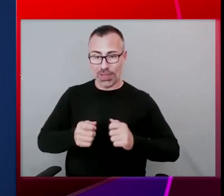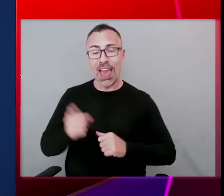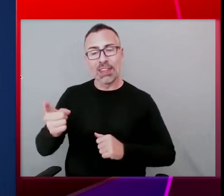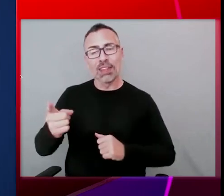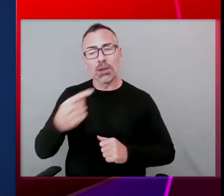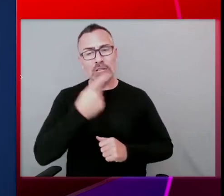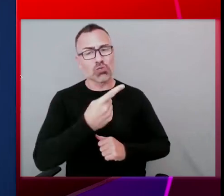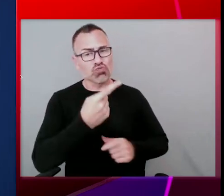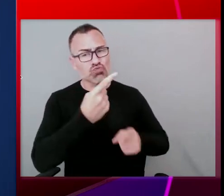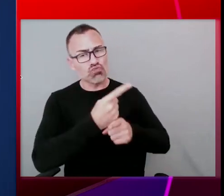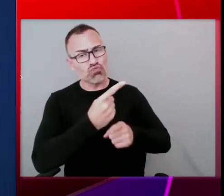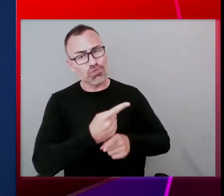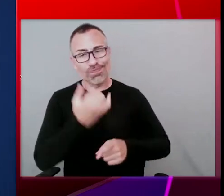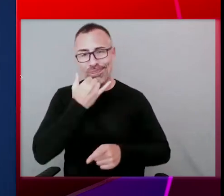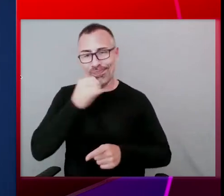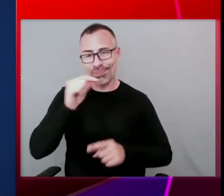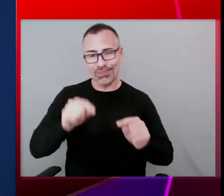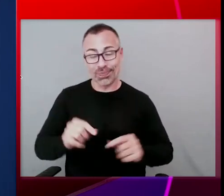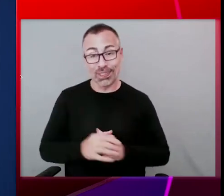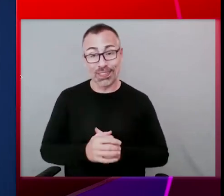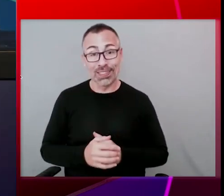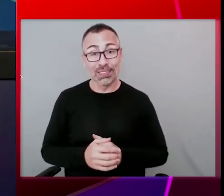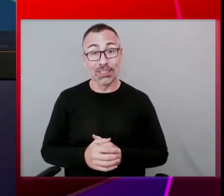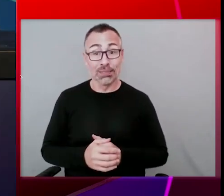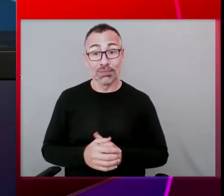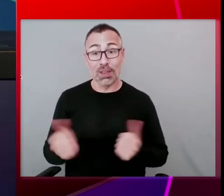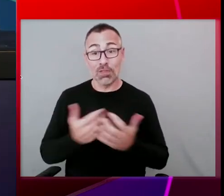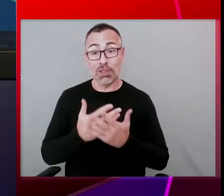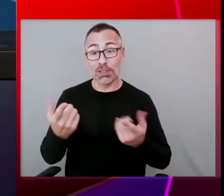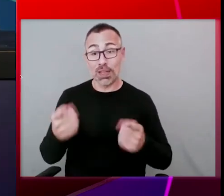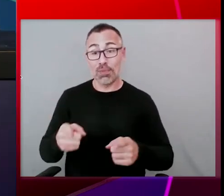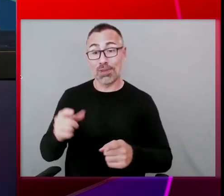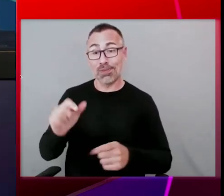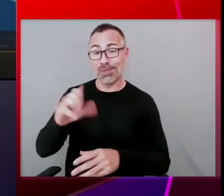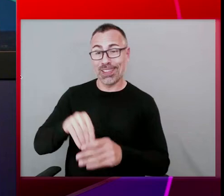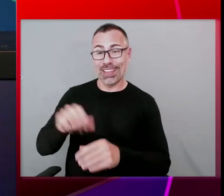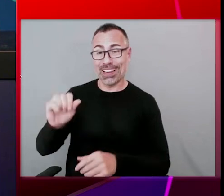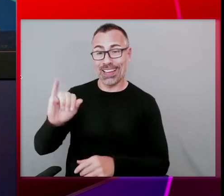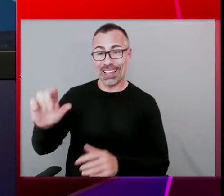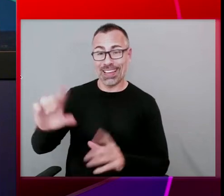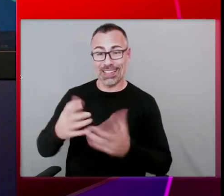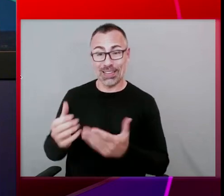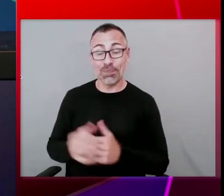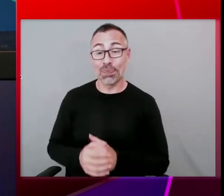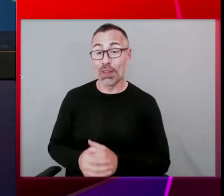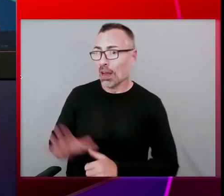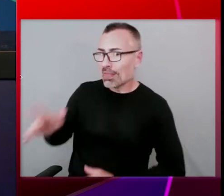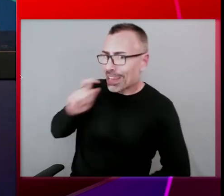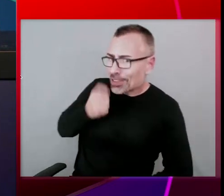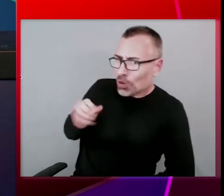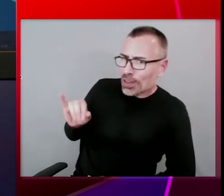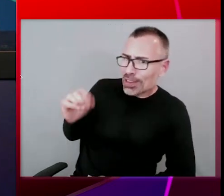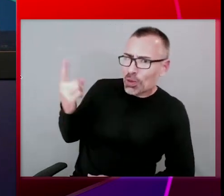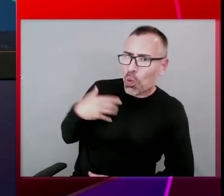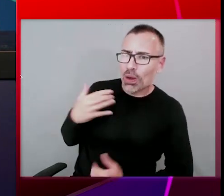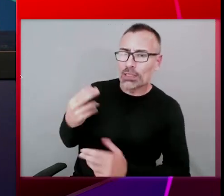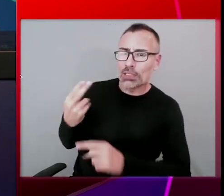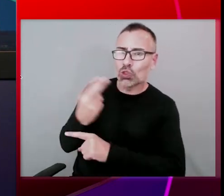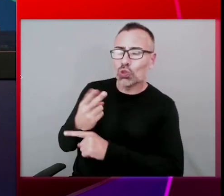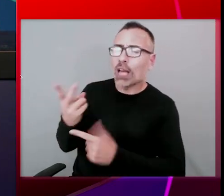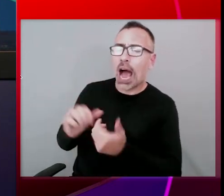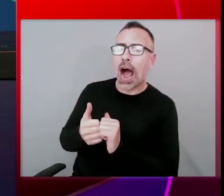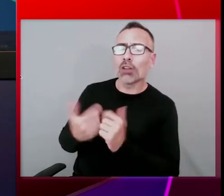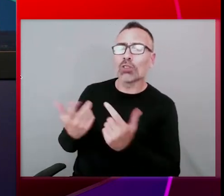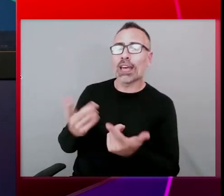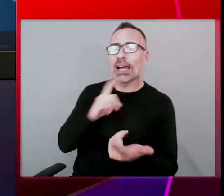is. All put together with IoT. That is so cool. And then if someone wants to actually use it, like how do they actually go and use